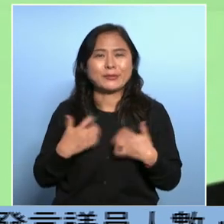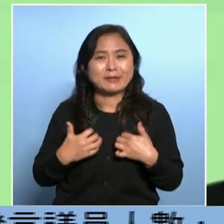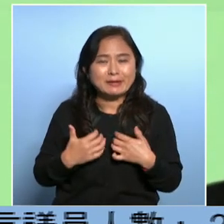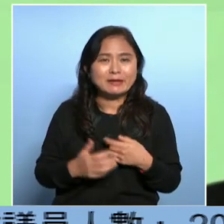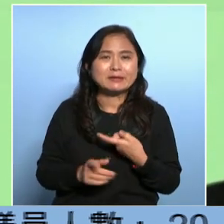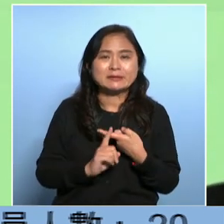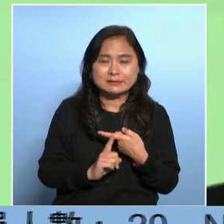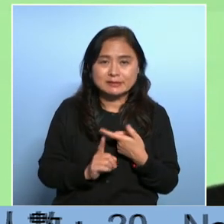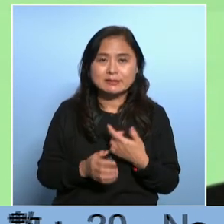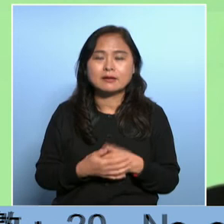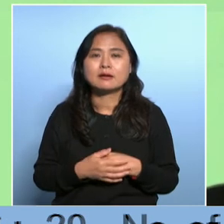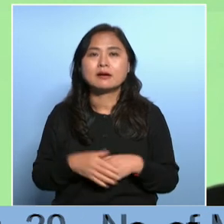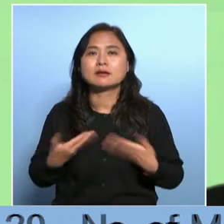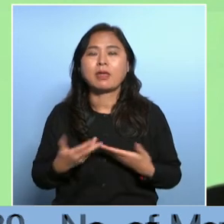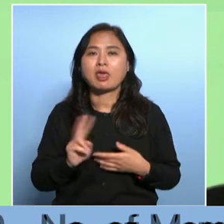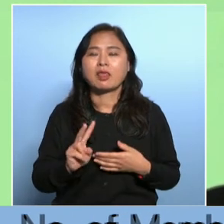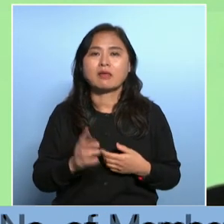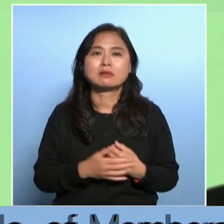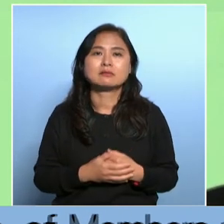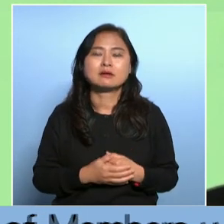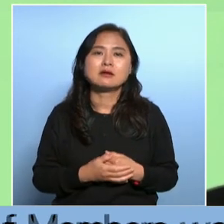is now very severe,